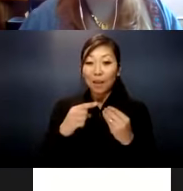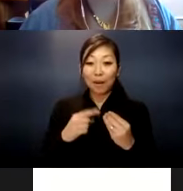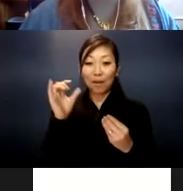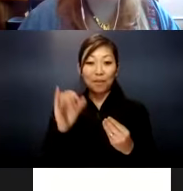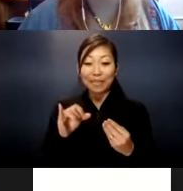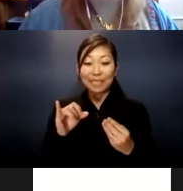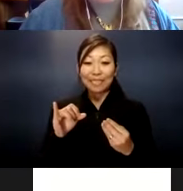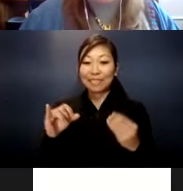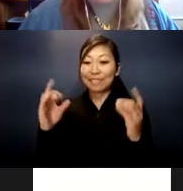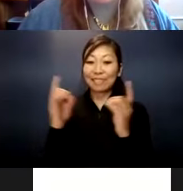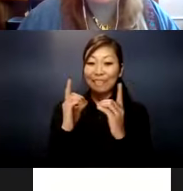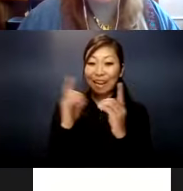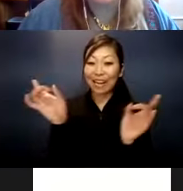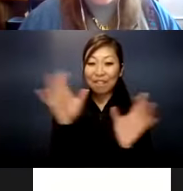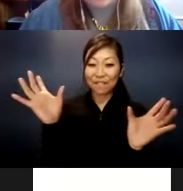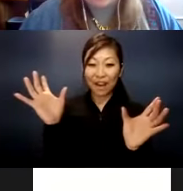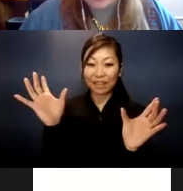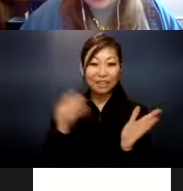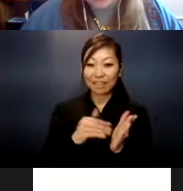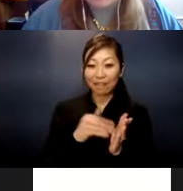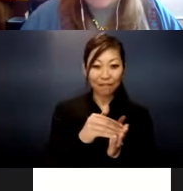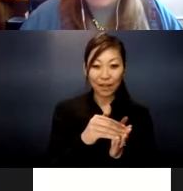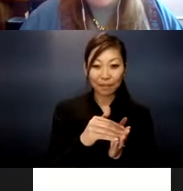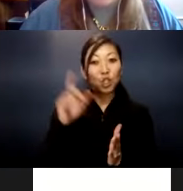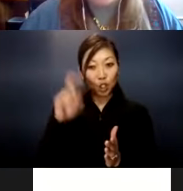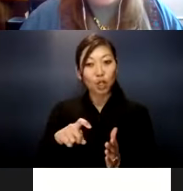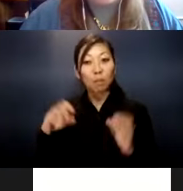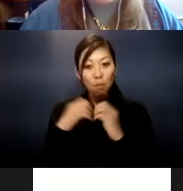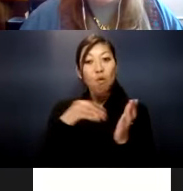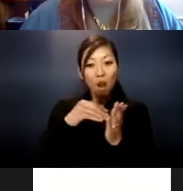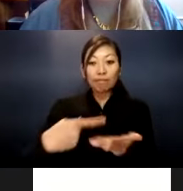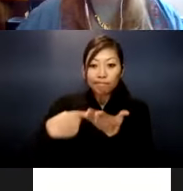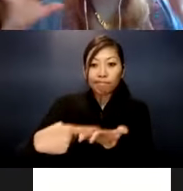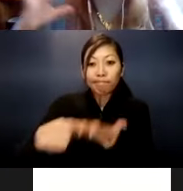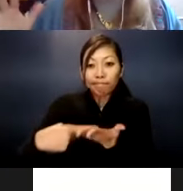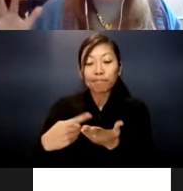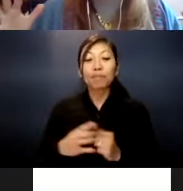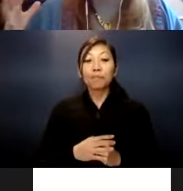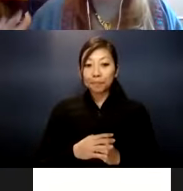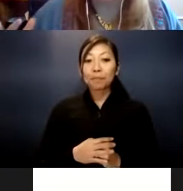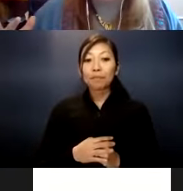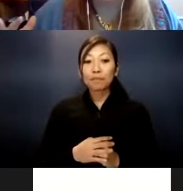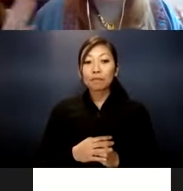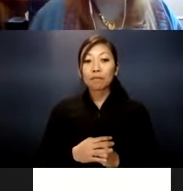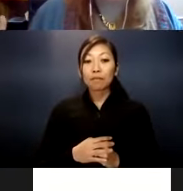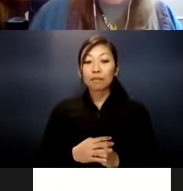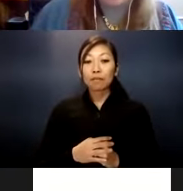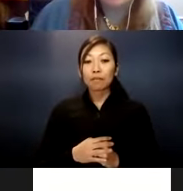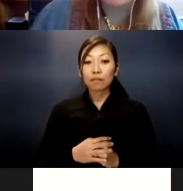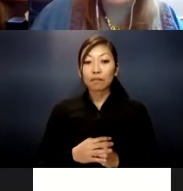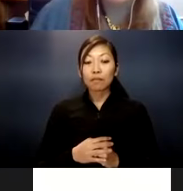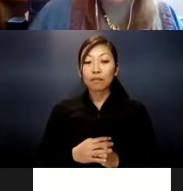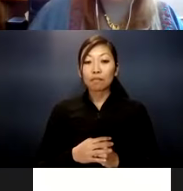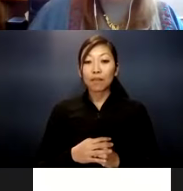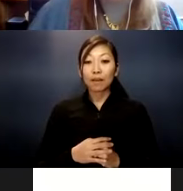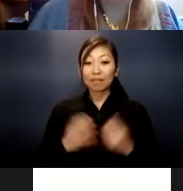talk with young people about dating violence and healthy relationships. But that's a really wide umbrella of stuff to talk